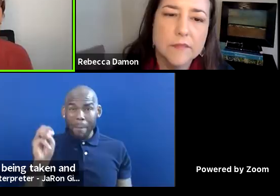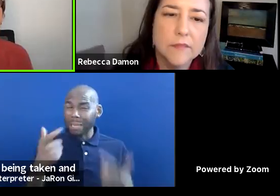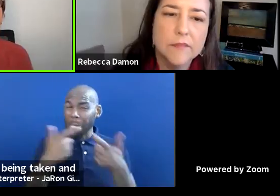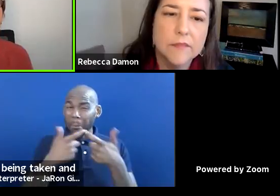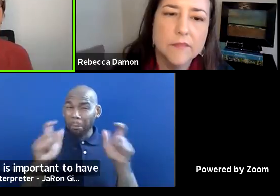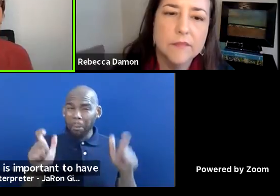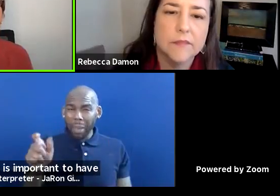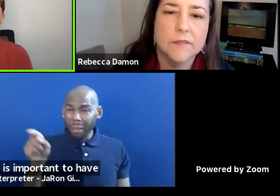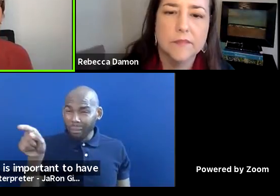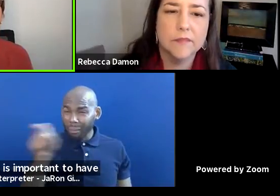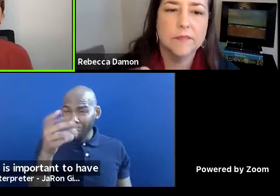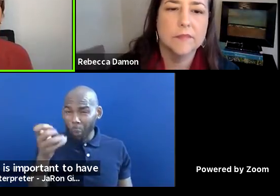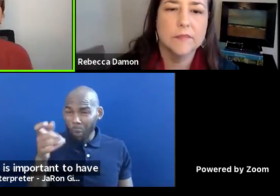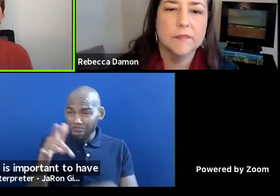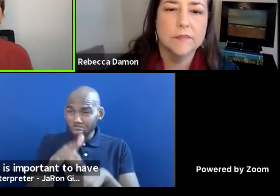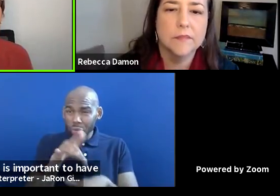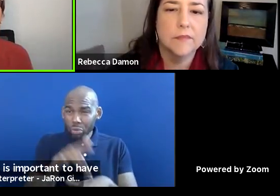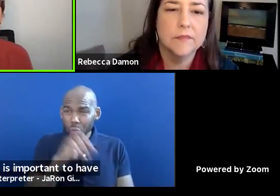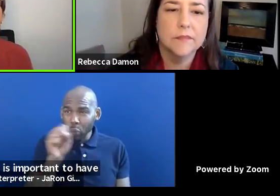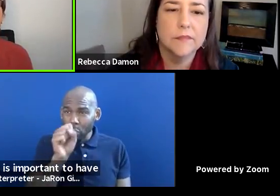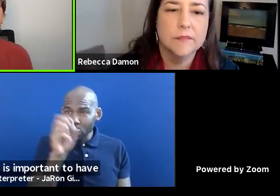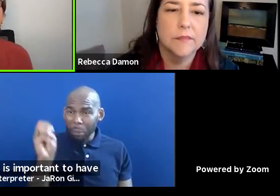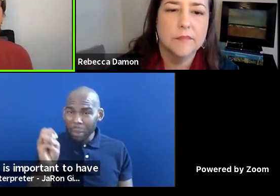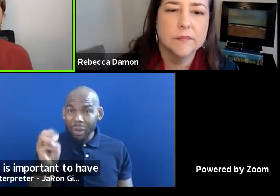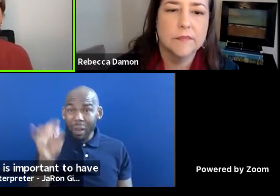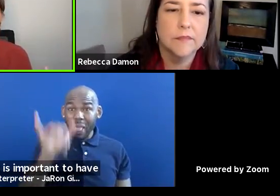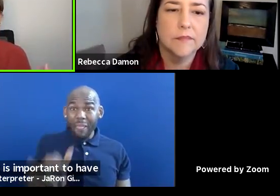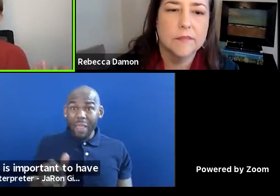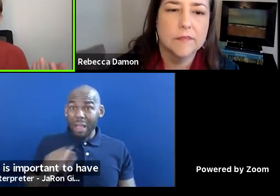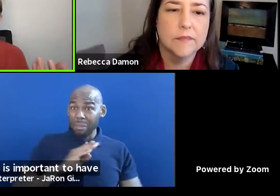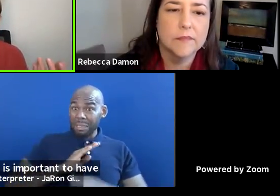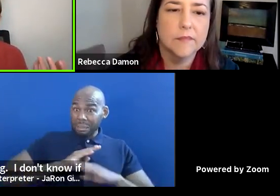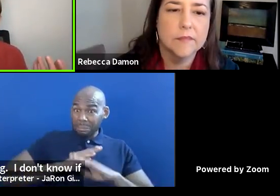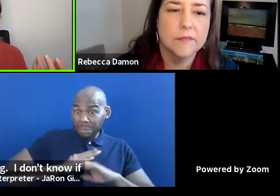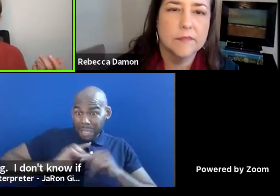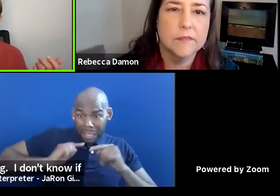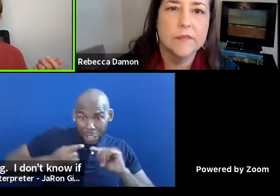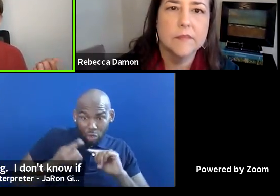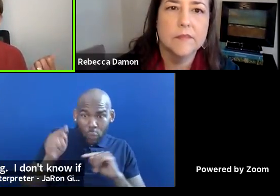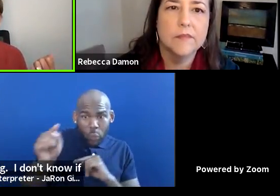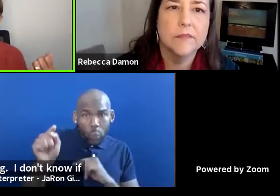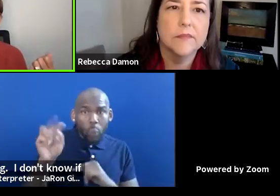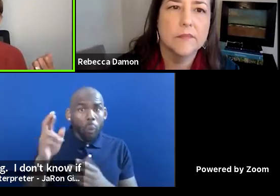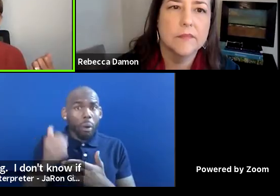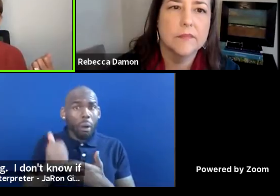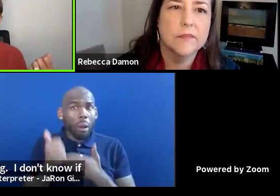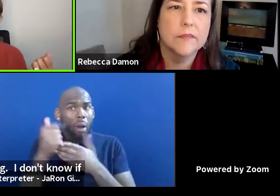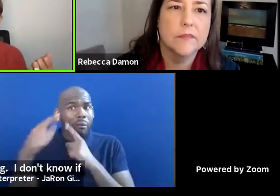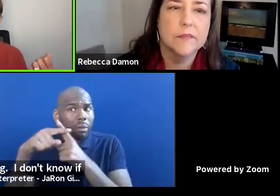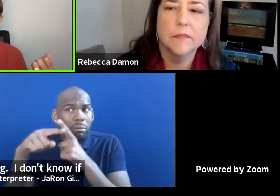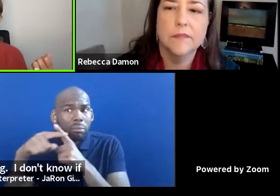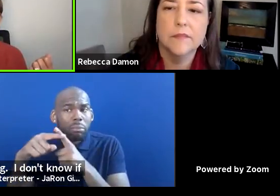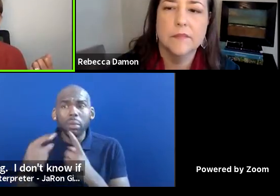about social media. Has that been a hindrance for them or helpful? Is it something that,